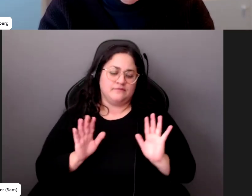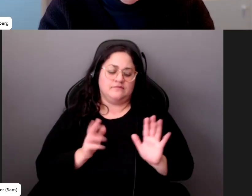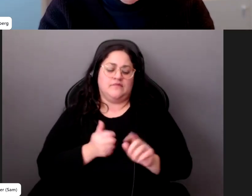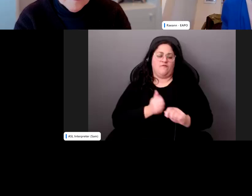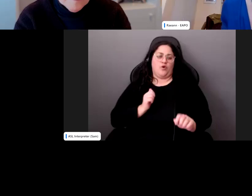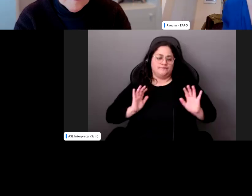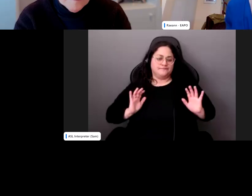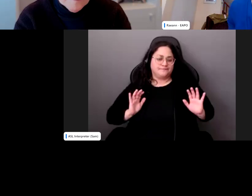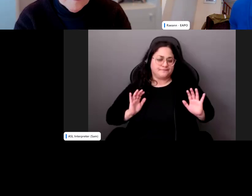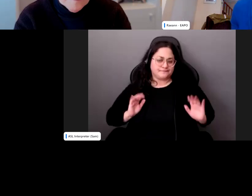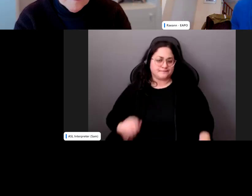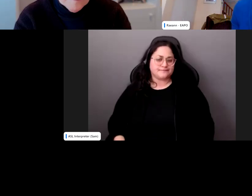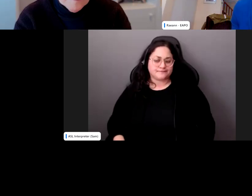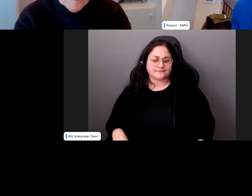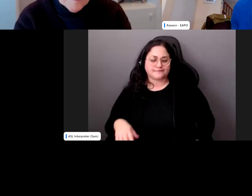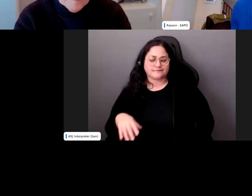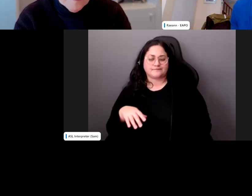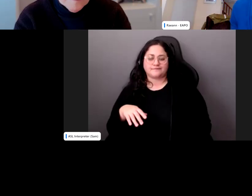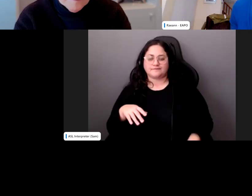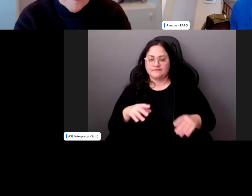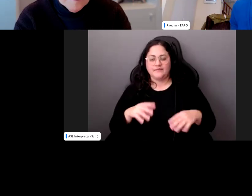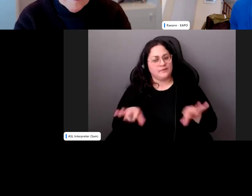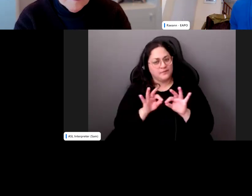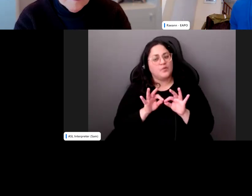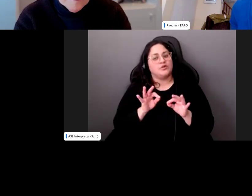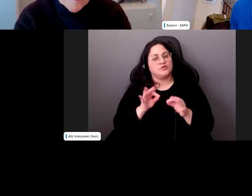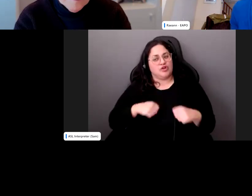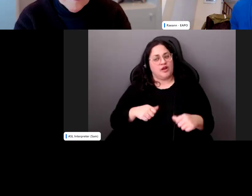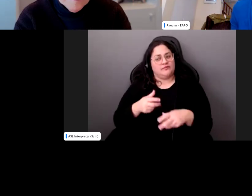Or in a worst case scenario, you've got a witness.